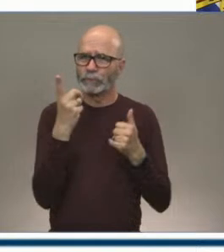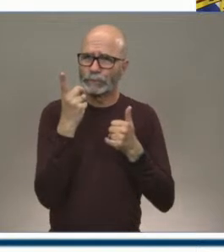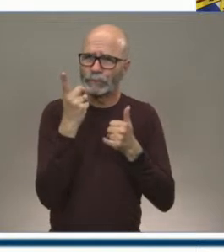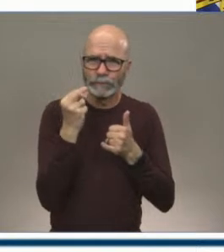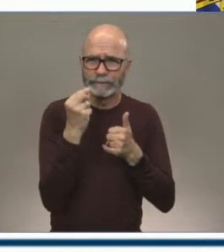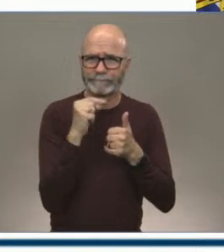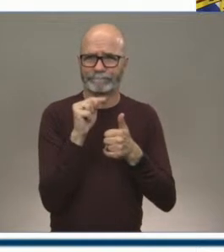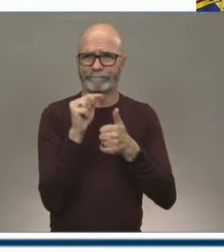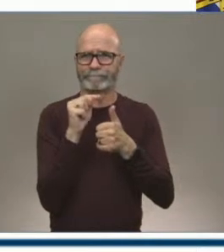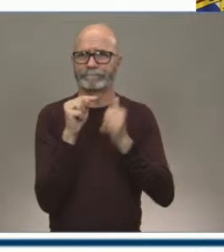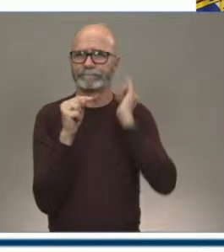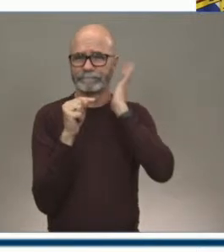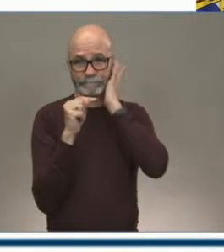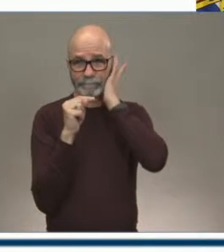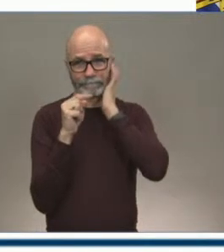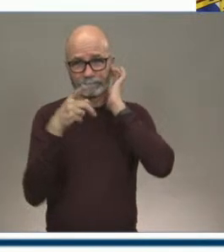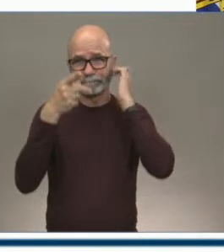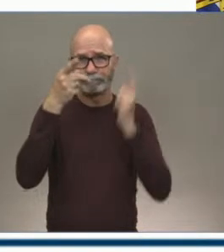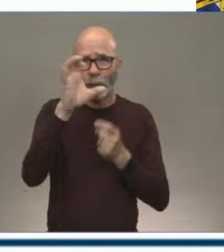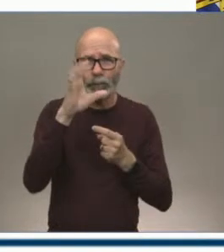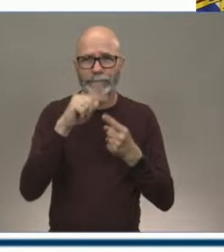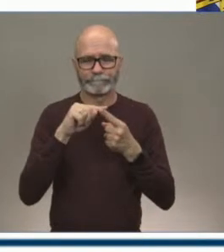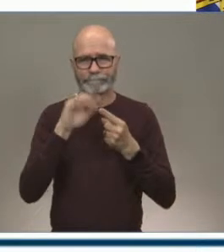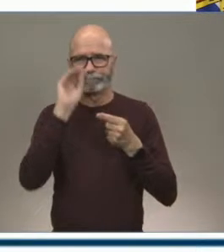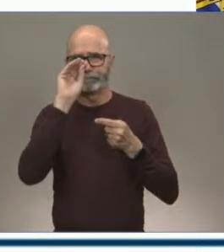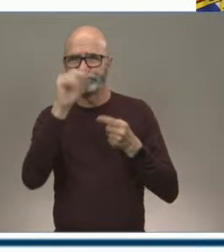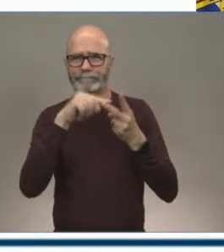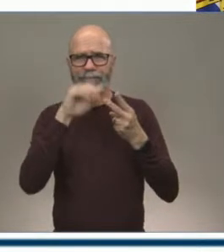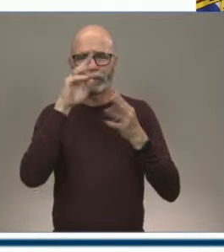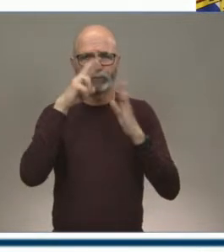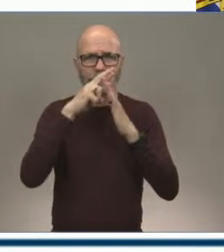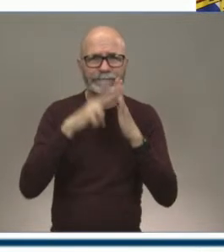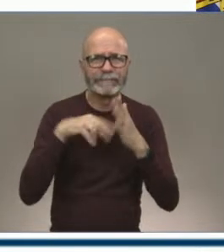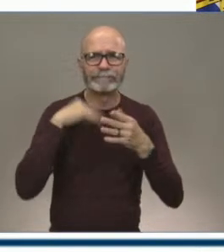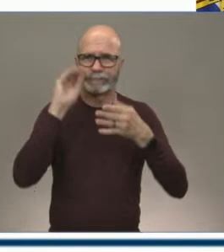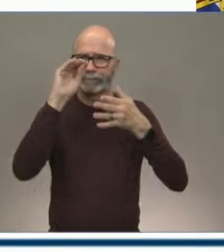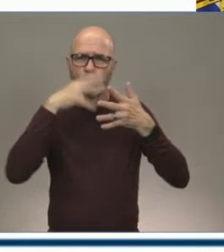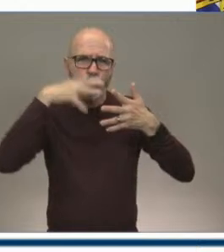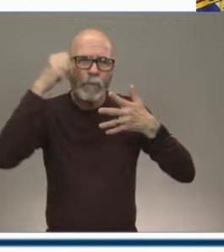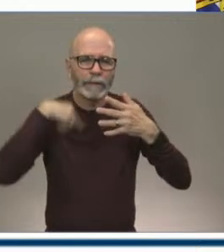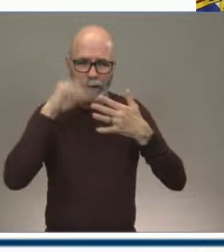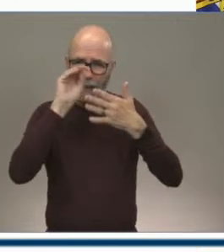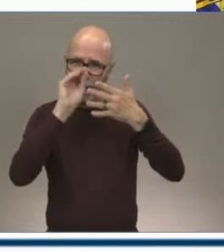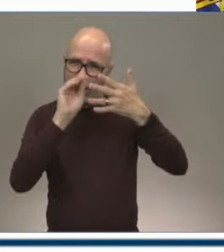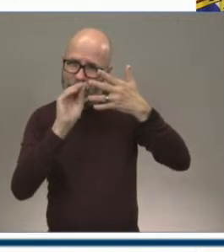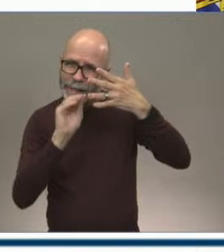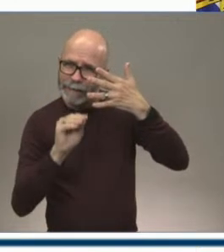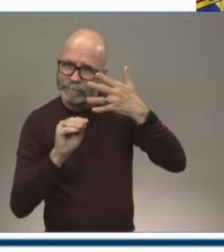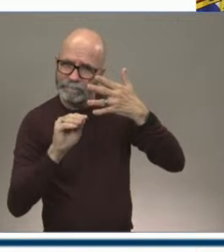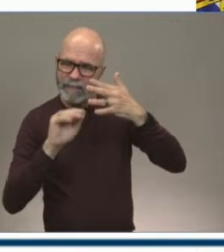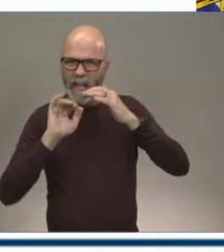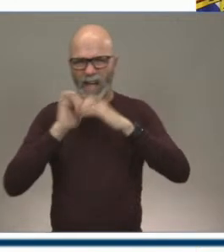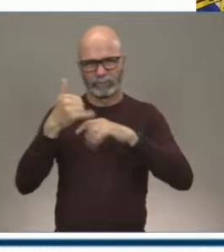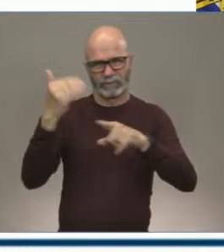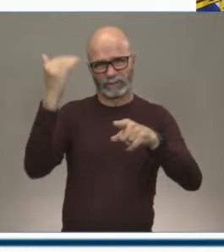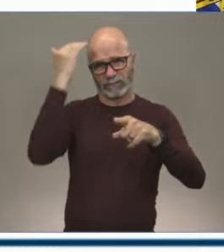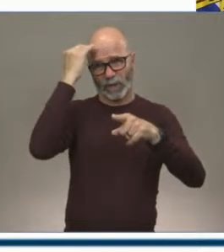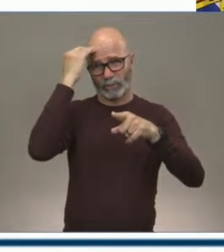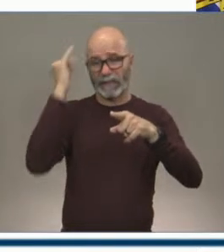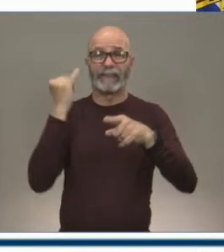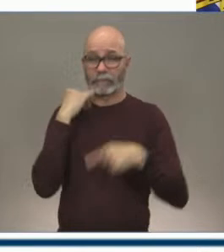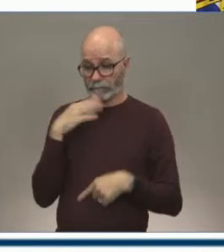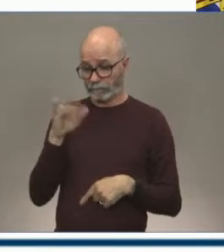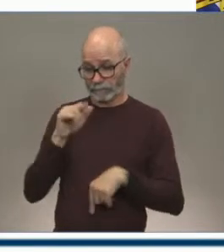elders. I'm just wondering what you know about this and what messaging do you have for people when it comes to these by invitation only vaccination